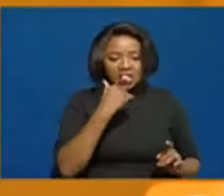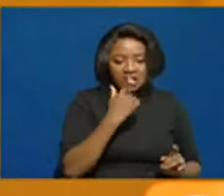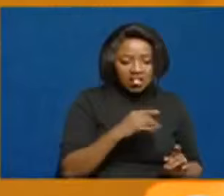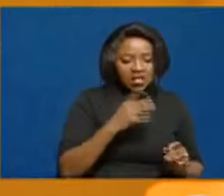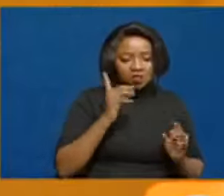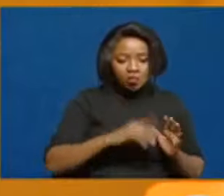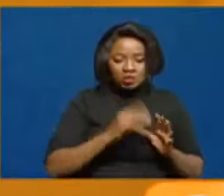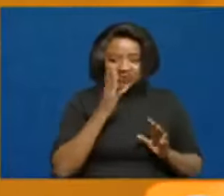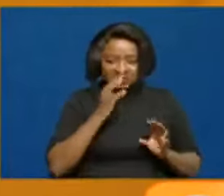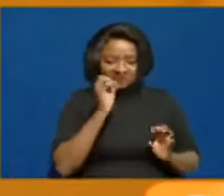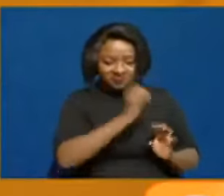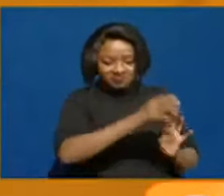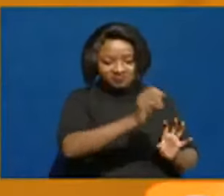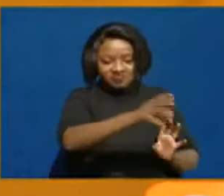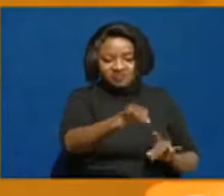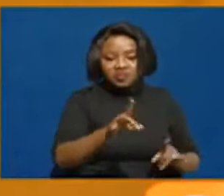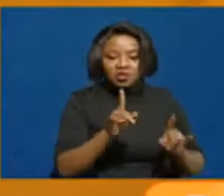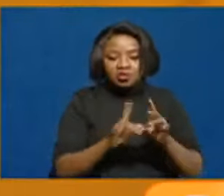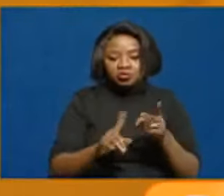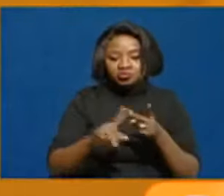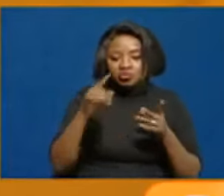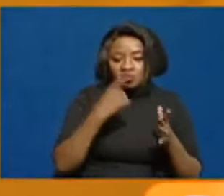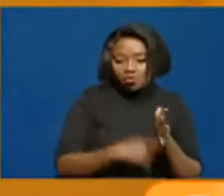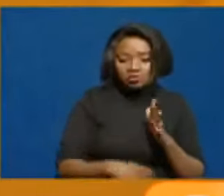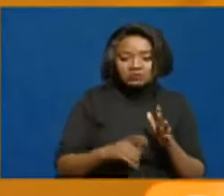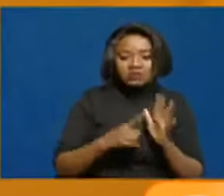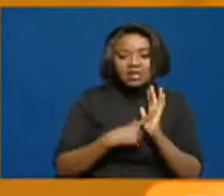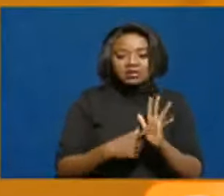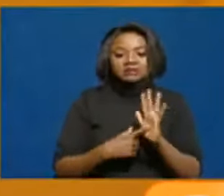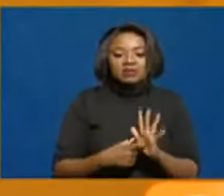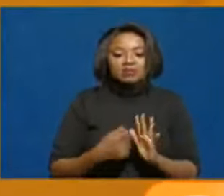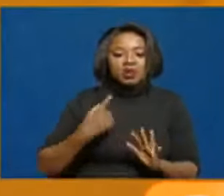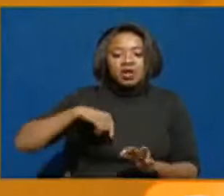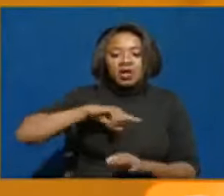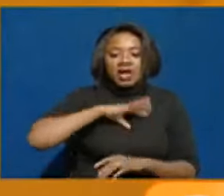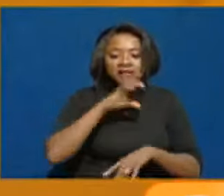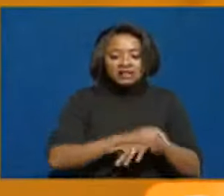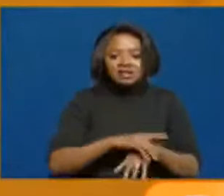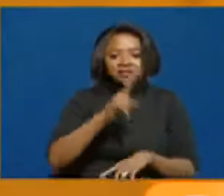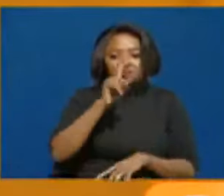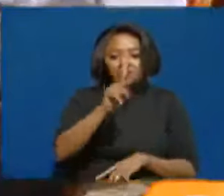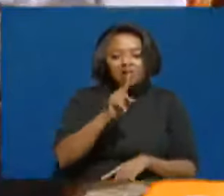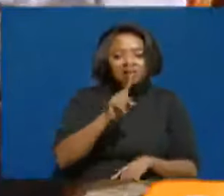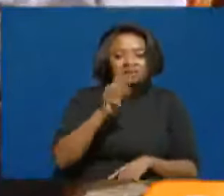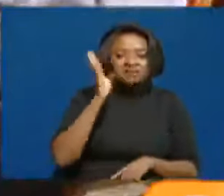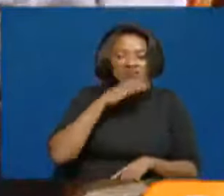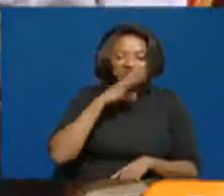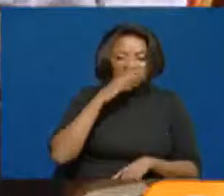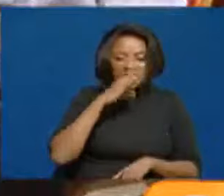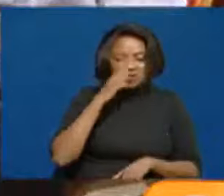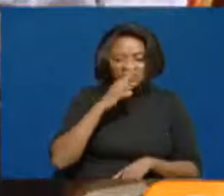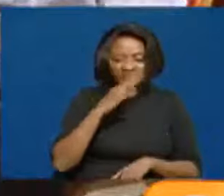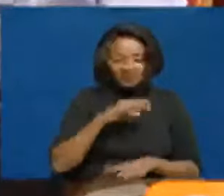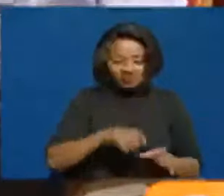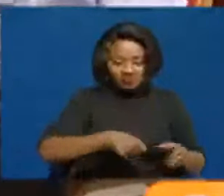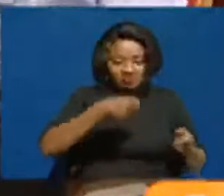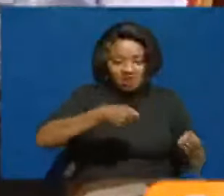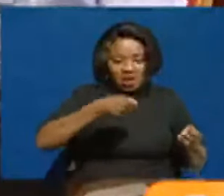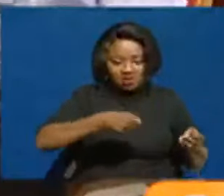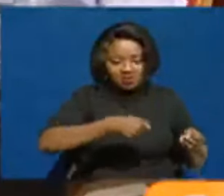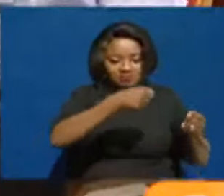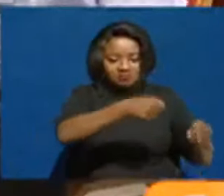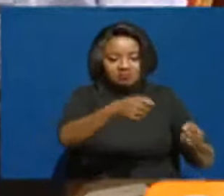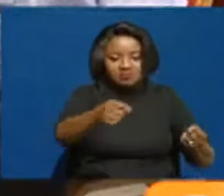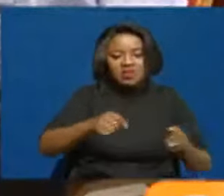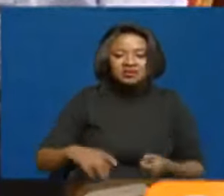the element of cost. For example, all of us get one waste paper per bin. Mm-hmm. We don't get three of them.